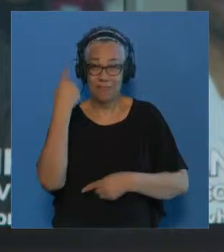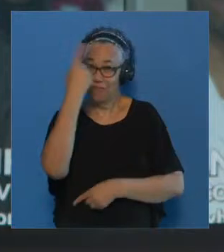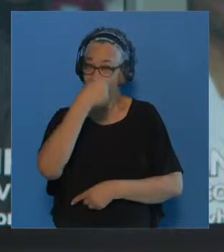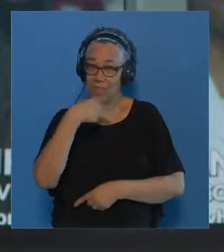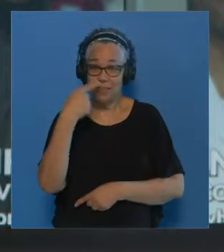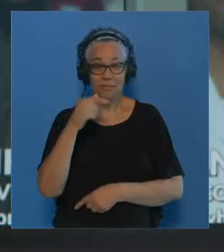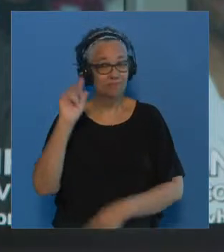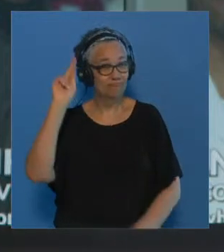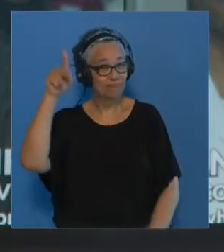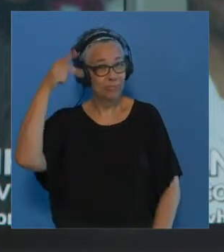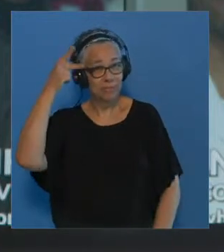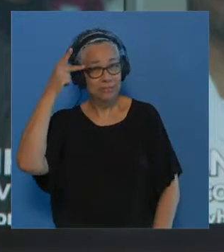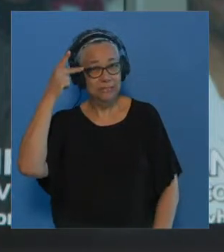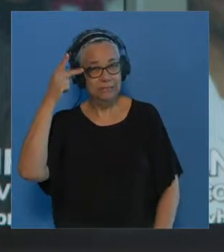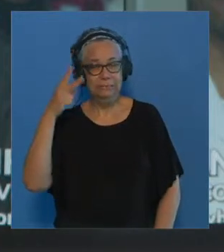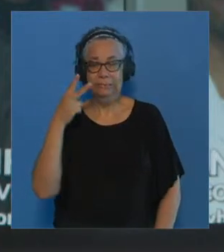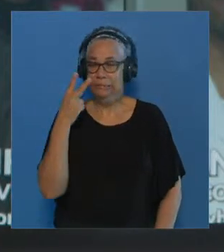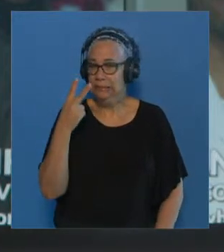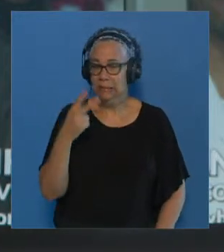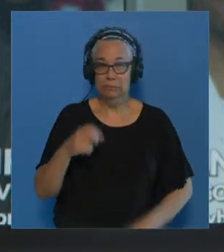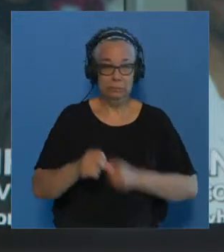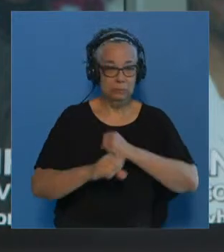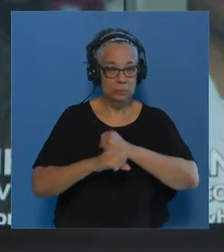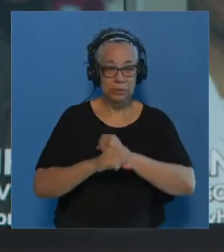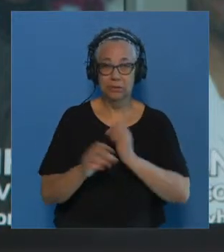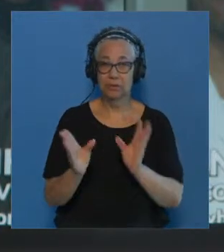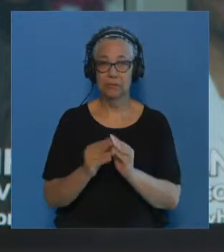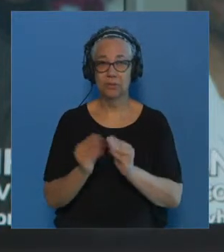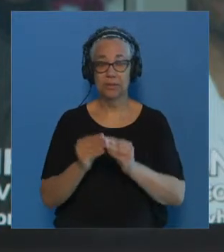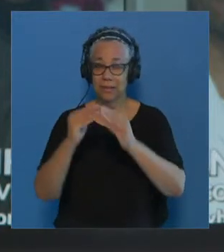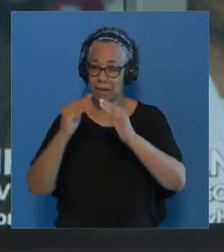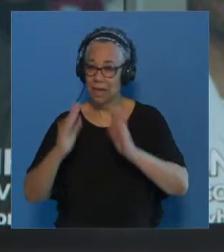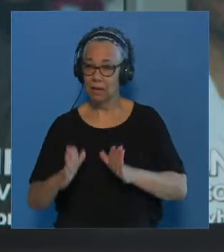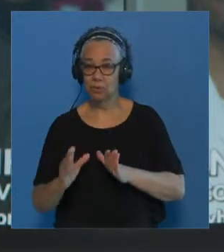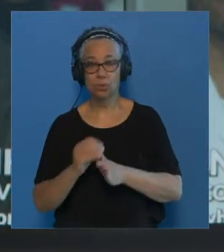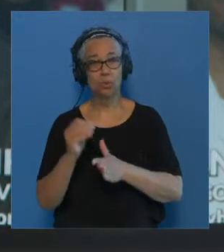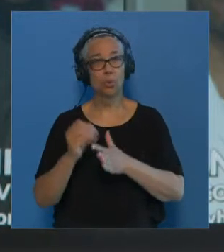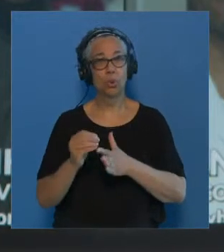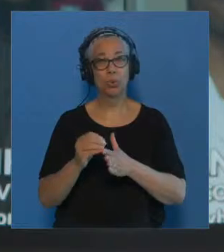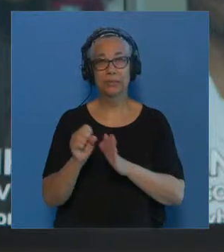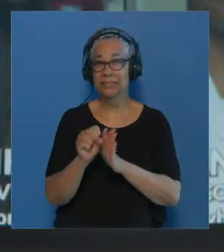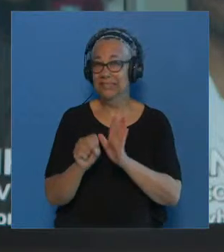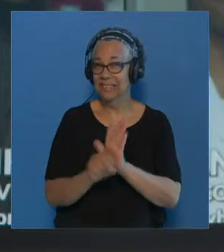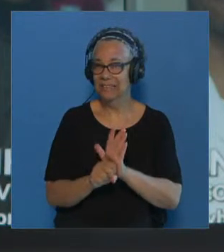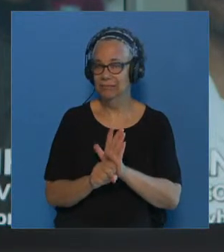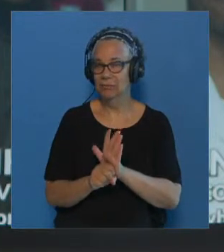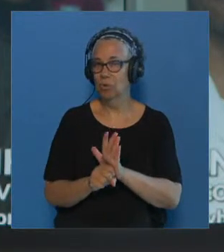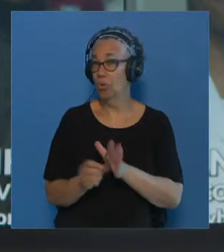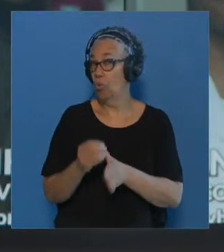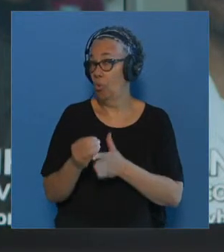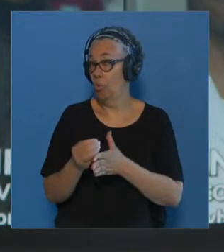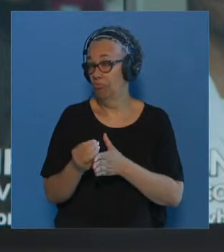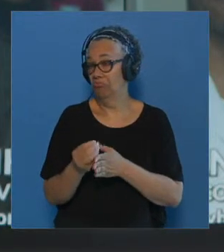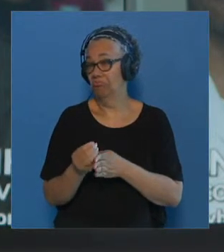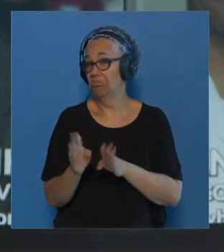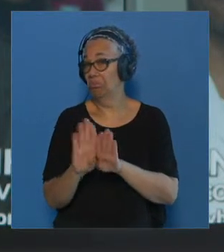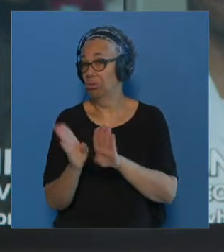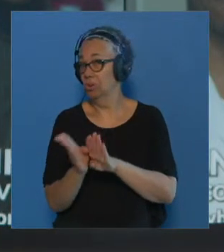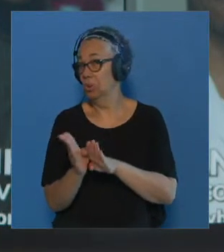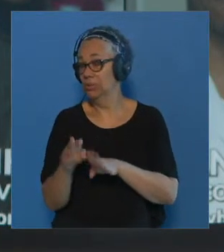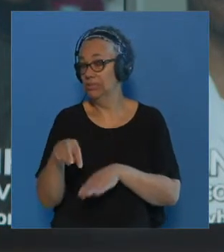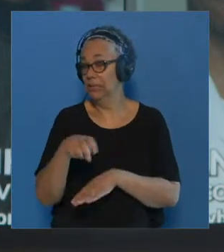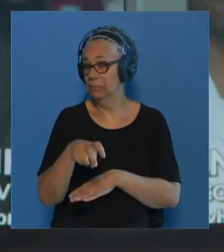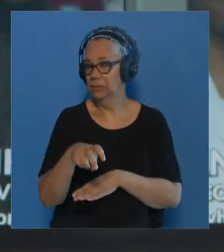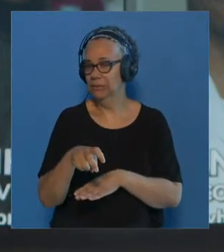out in press conferences, in the House or Senate, or on the doorstep, there is a personal connection that is